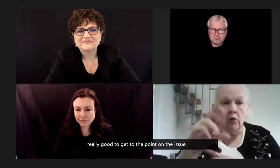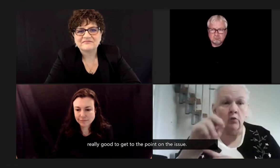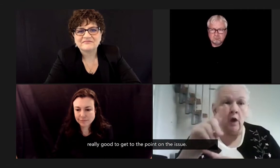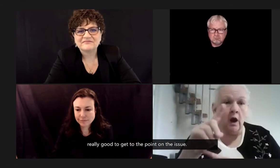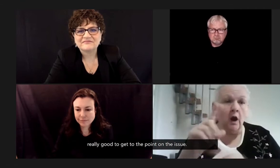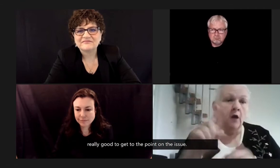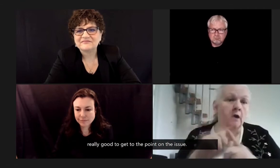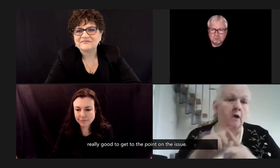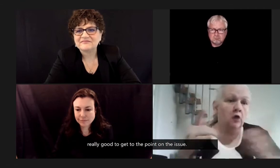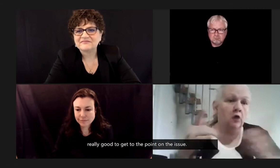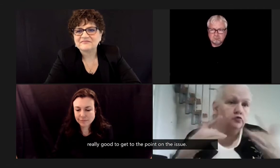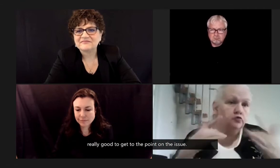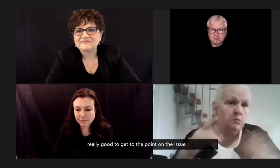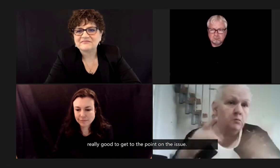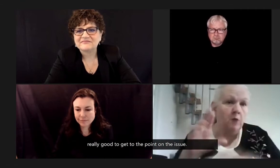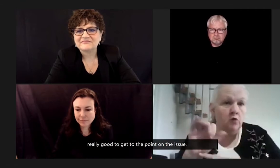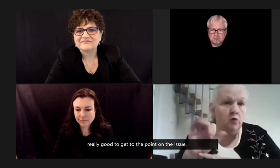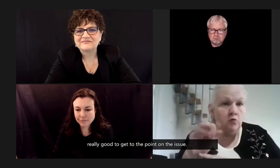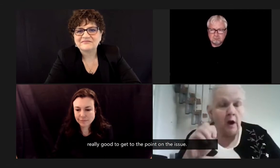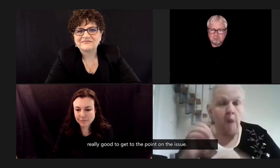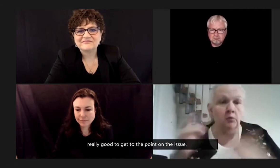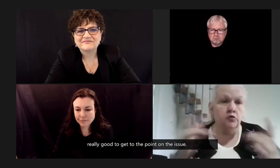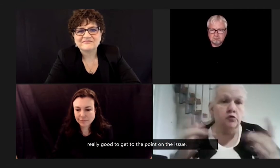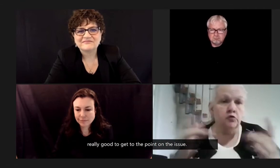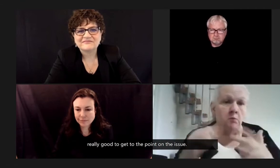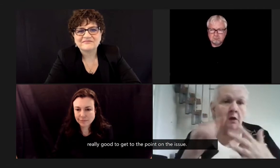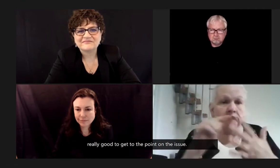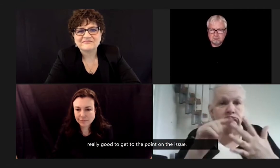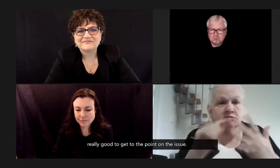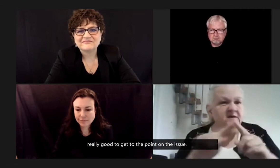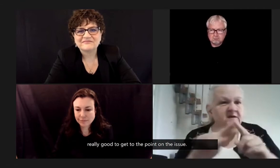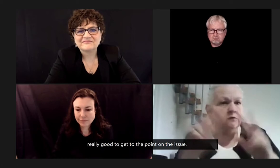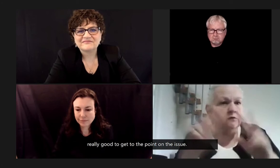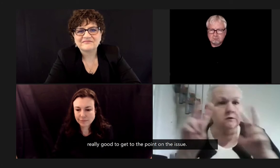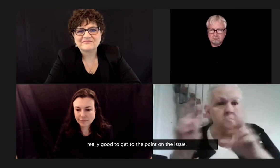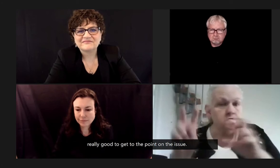does, on common ground concerns